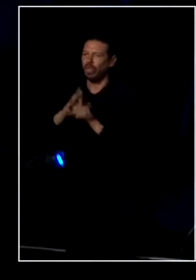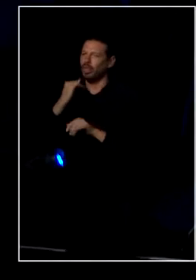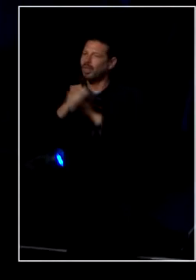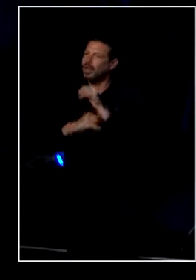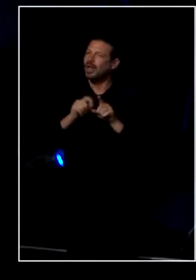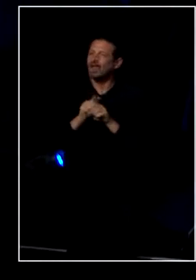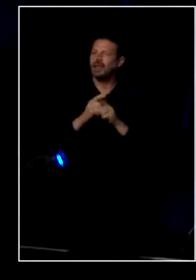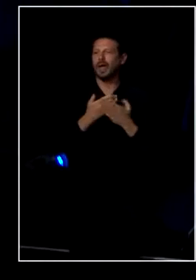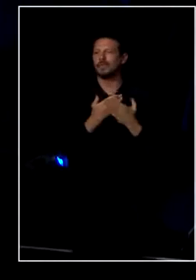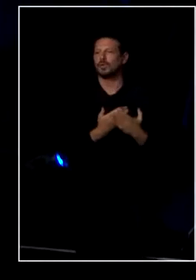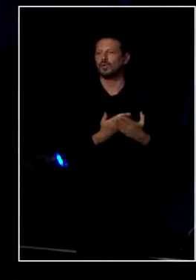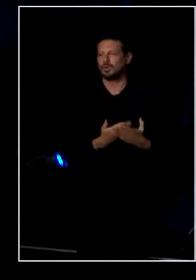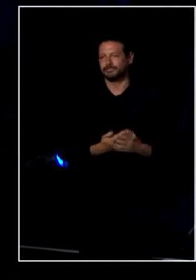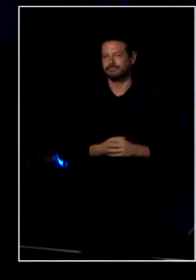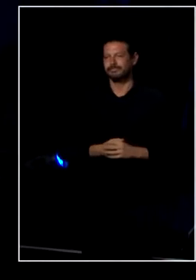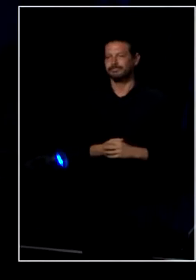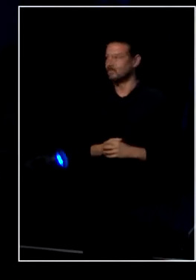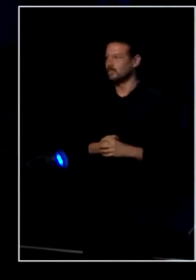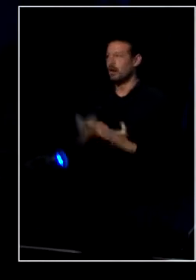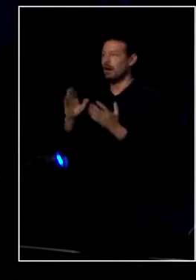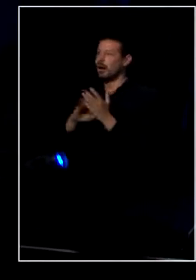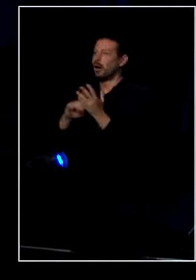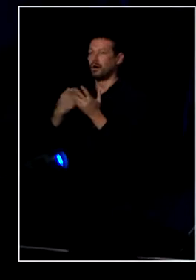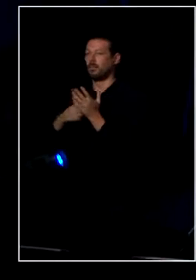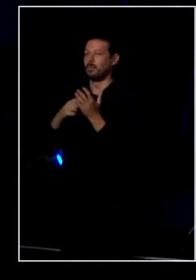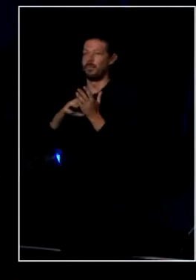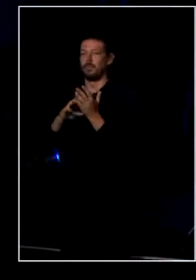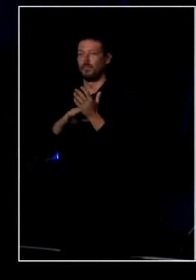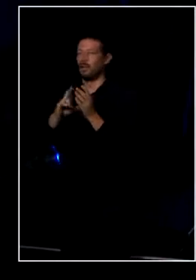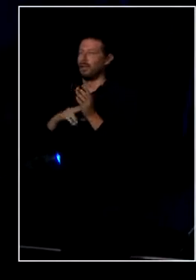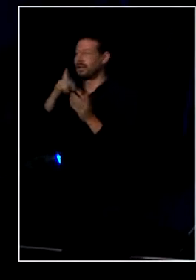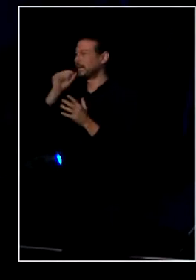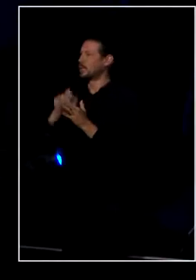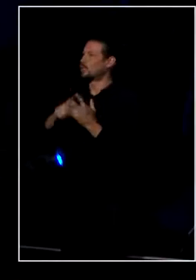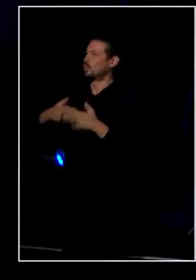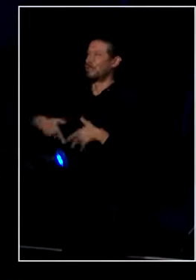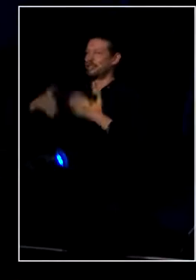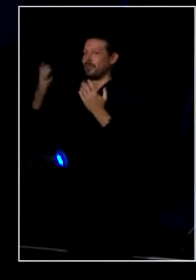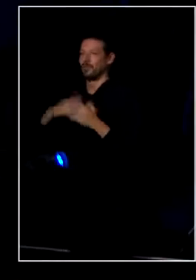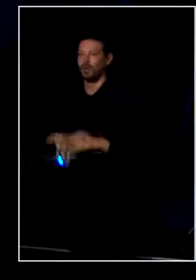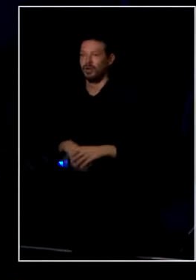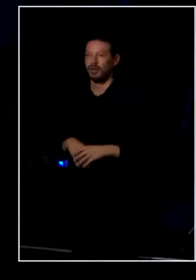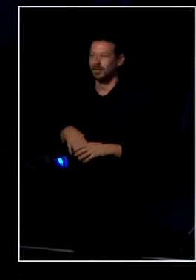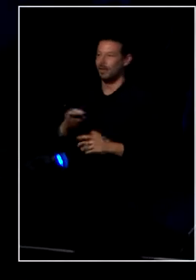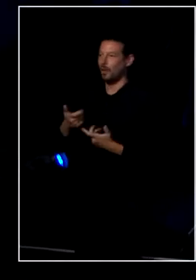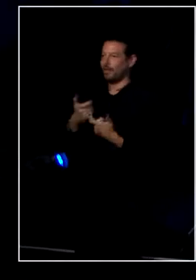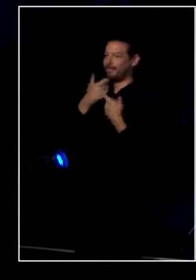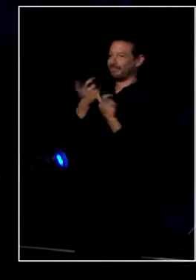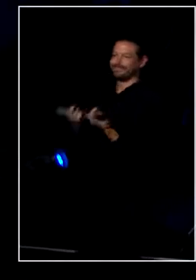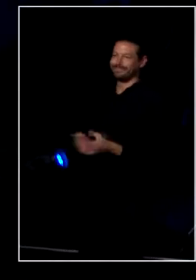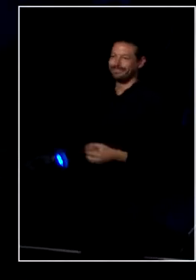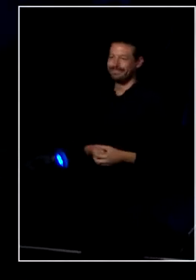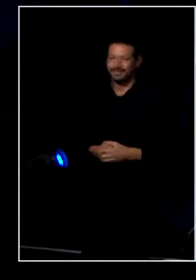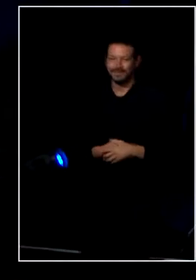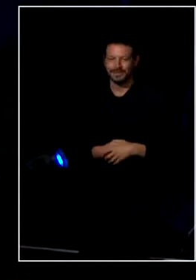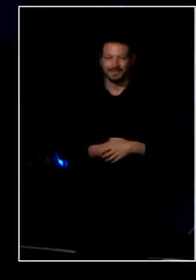been. We're allowed to do whatever we want, and no one gives a crap.